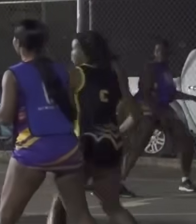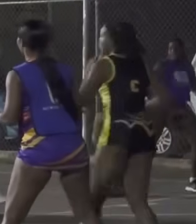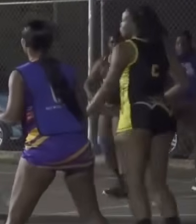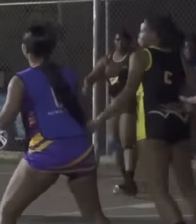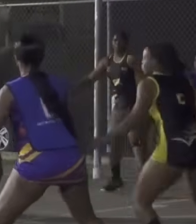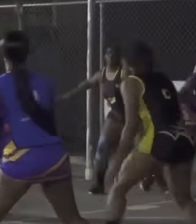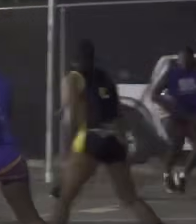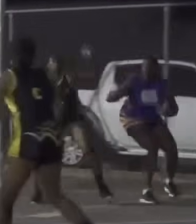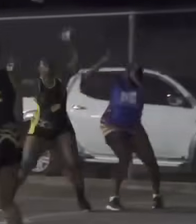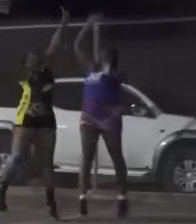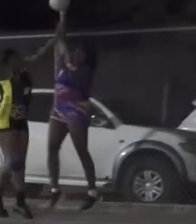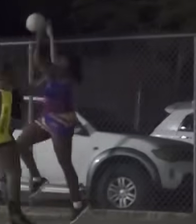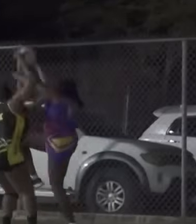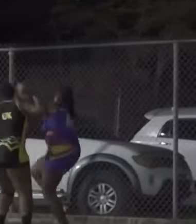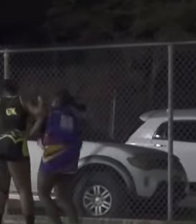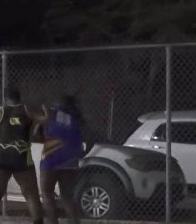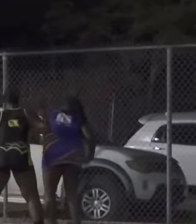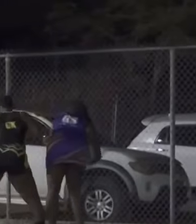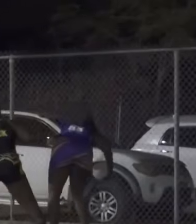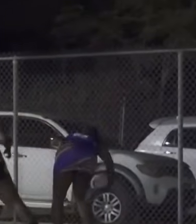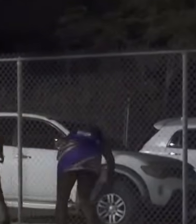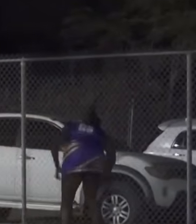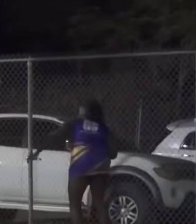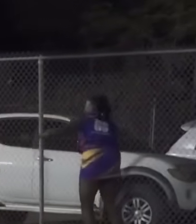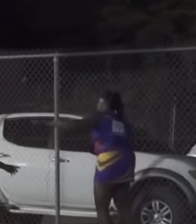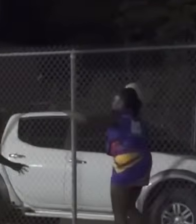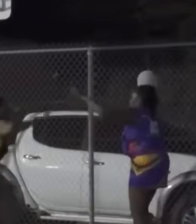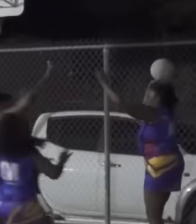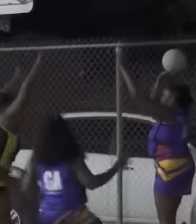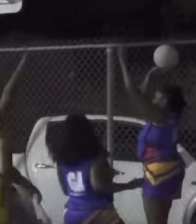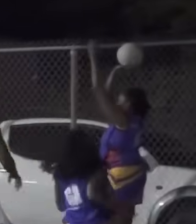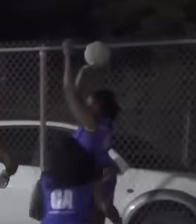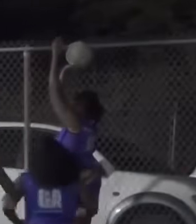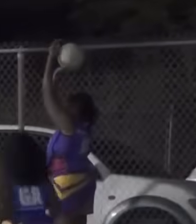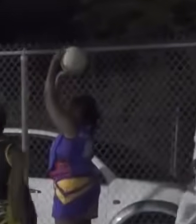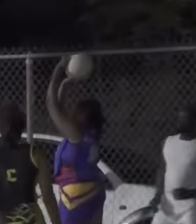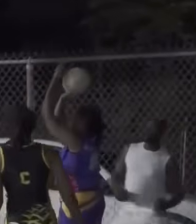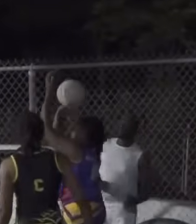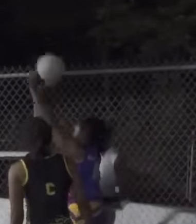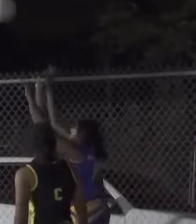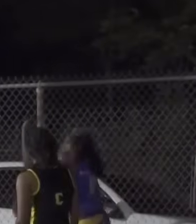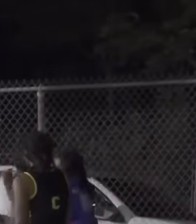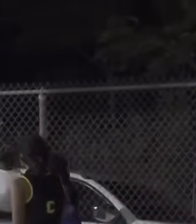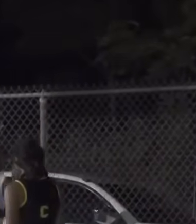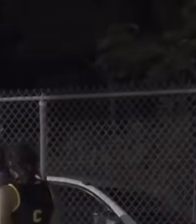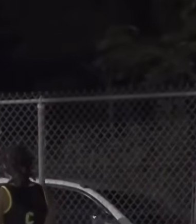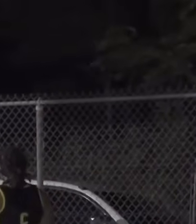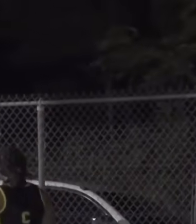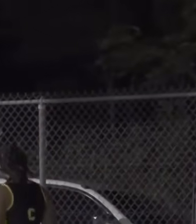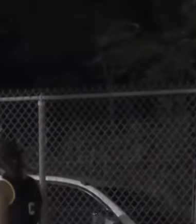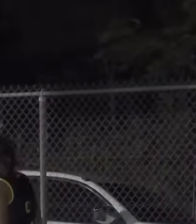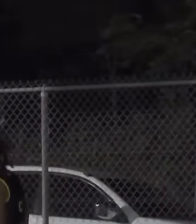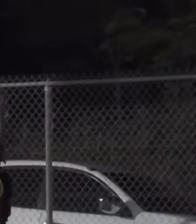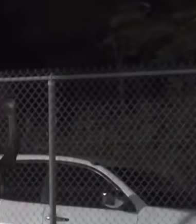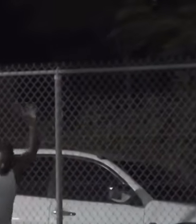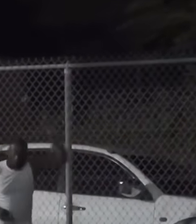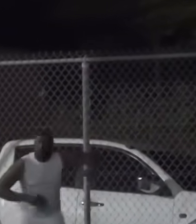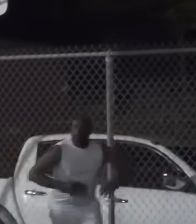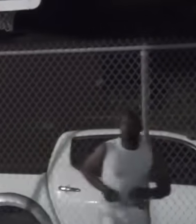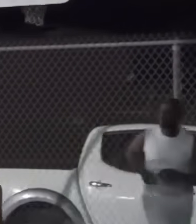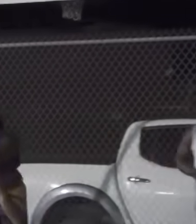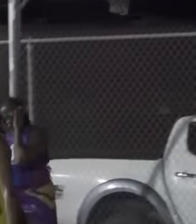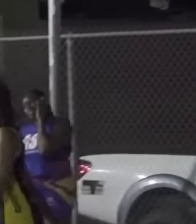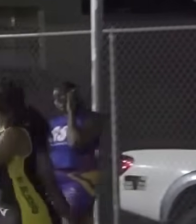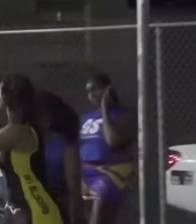it wasn't done yet. Great athleticism from Agard to keep her balance and then deliver this.